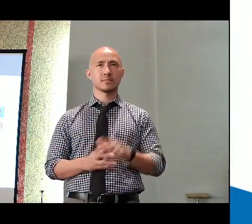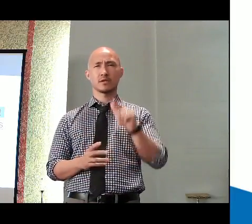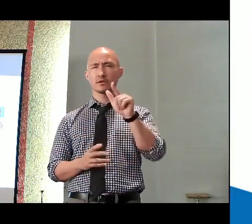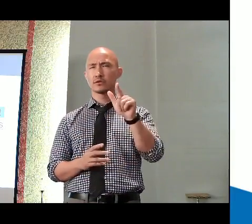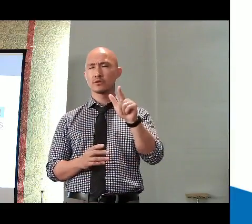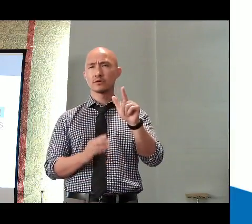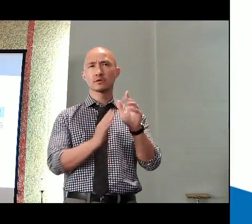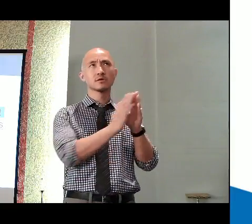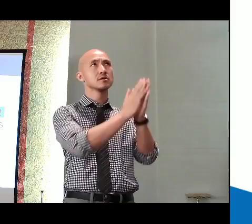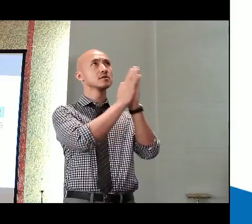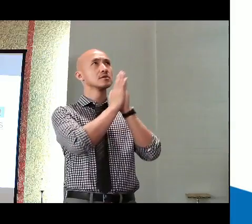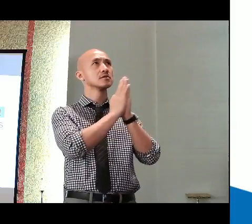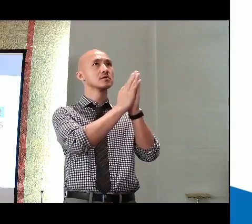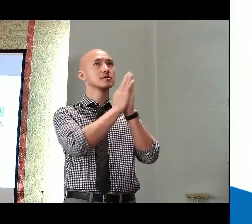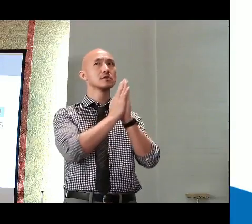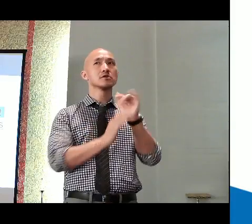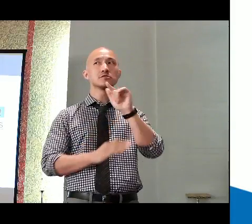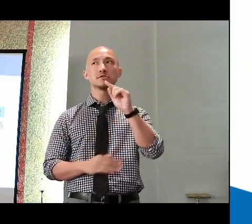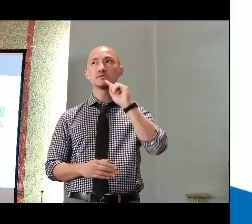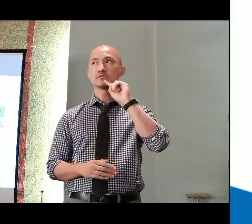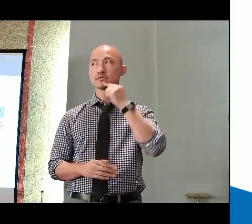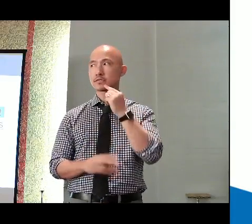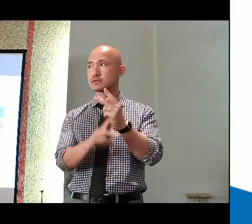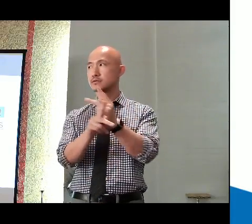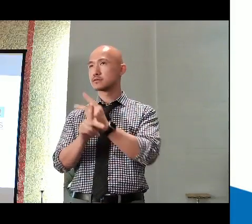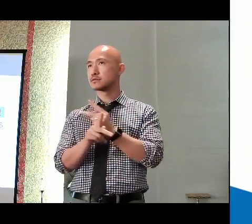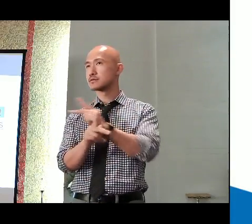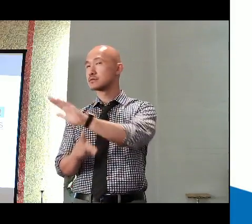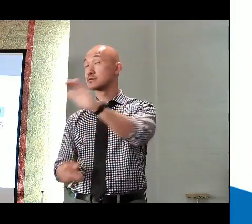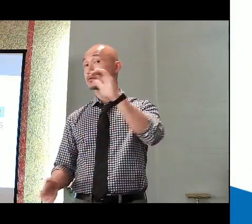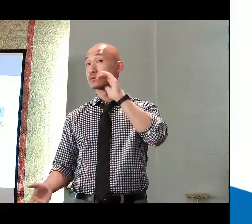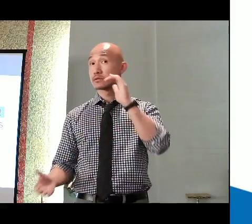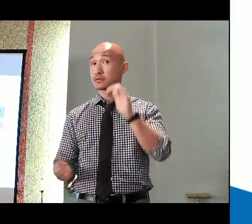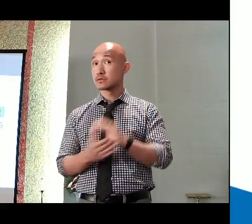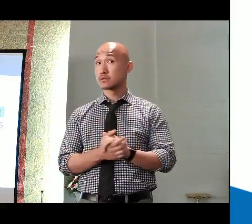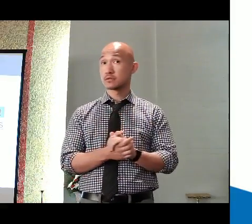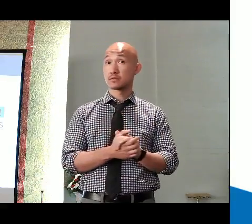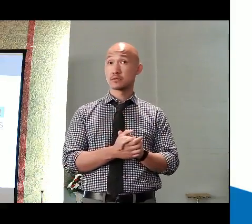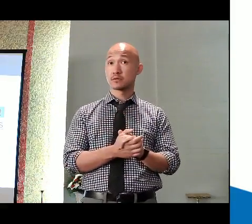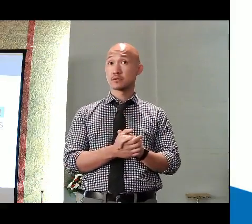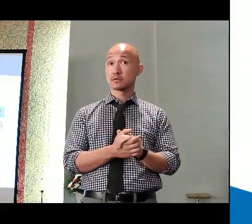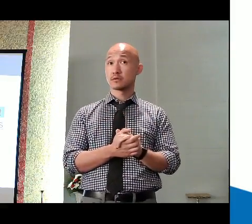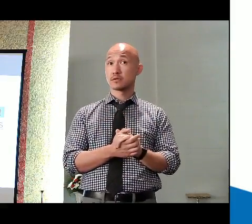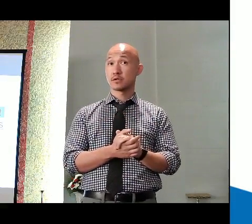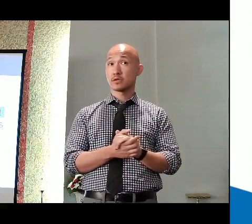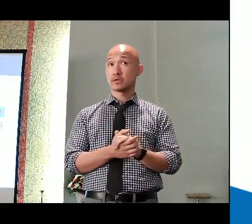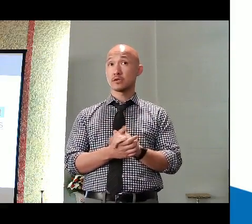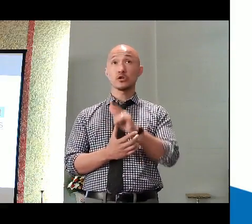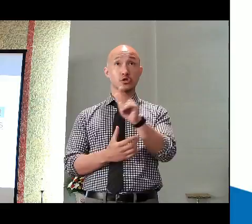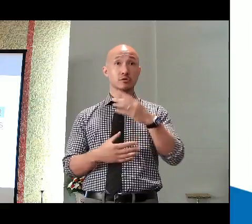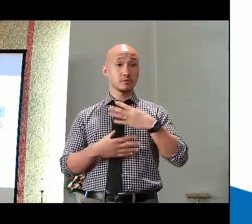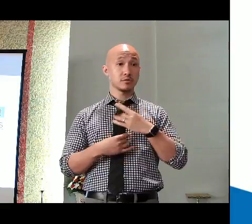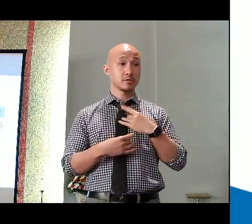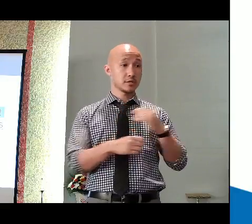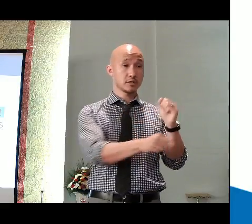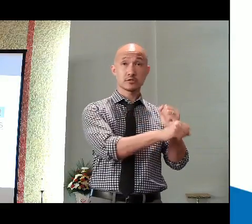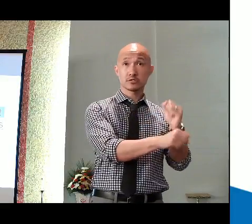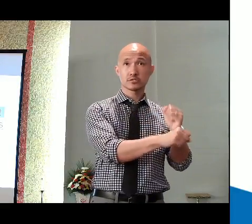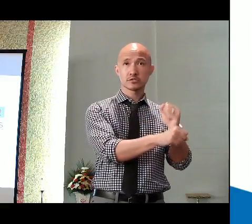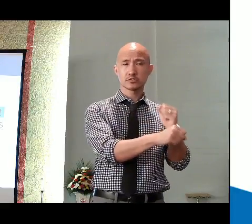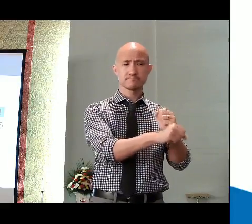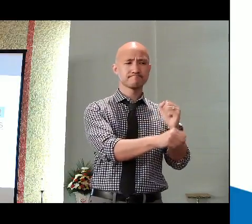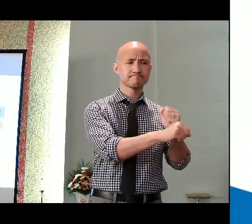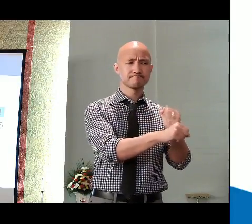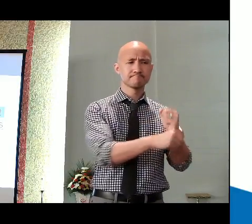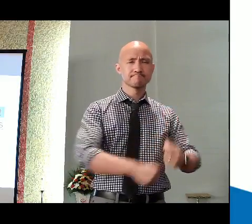prayerful about leading your wife as you are about your career, about your job? As